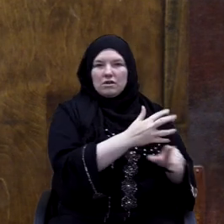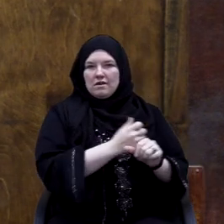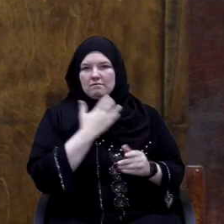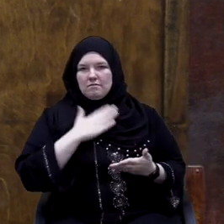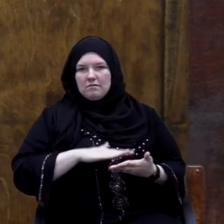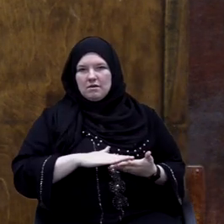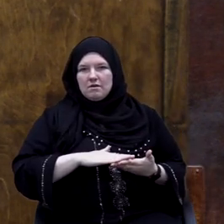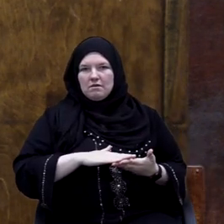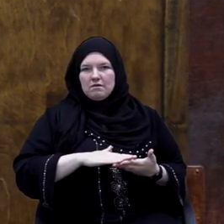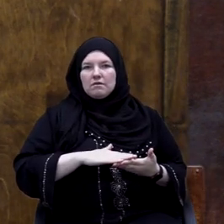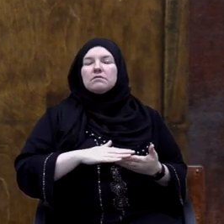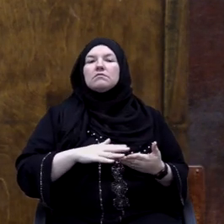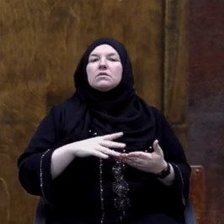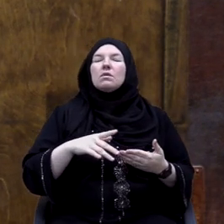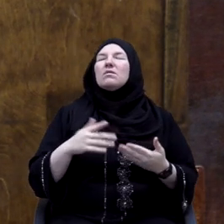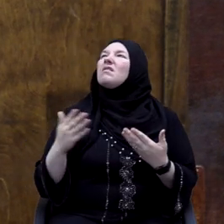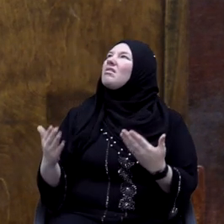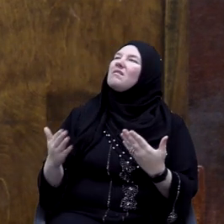that situation.